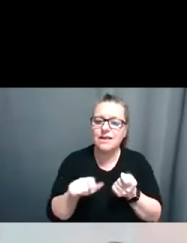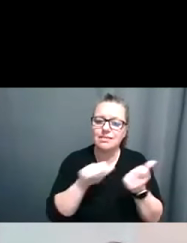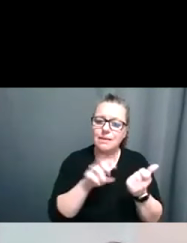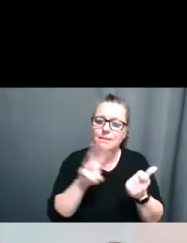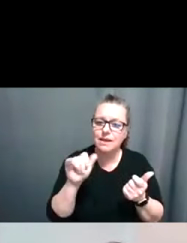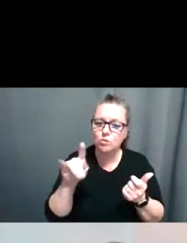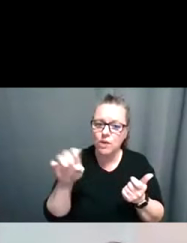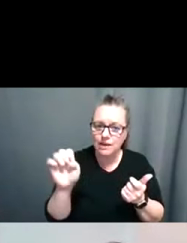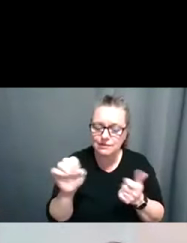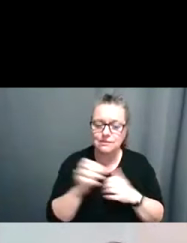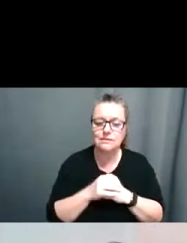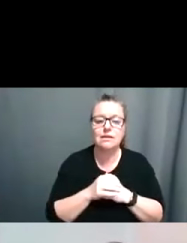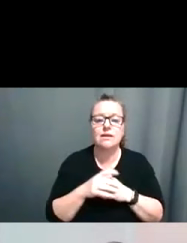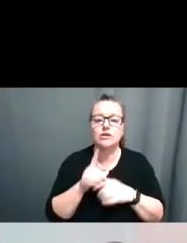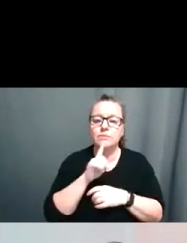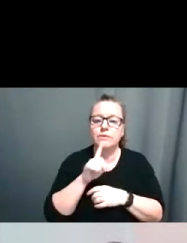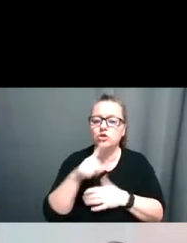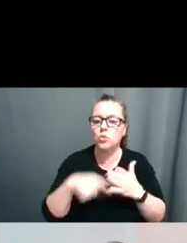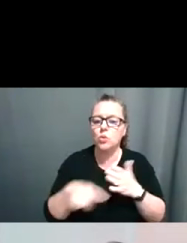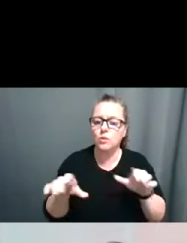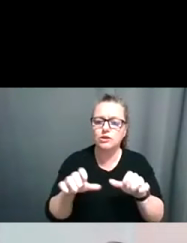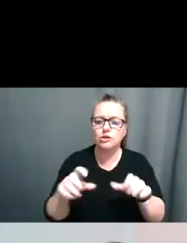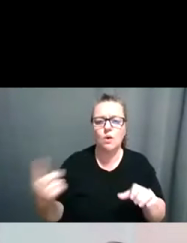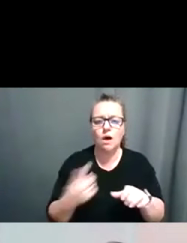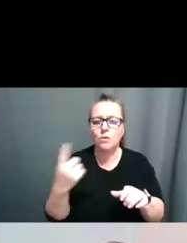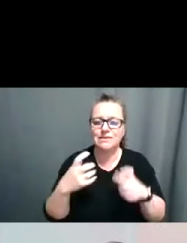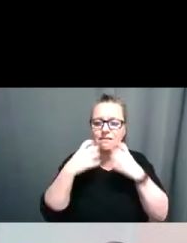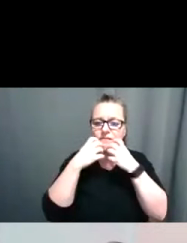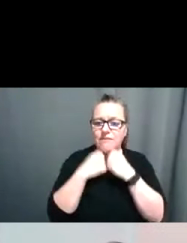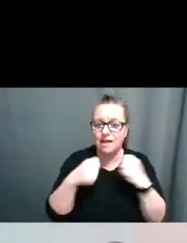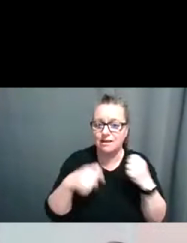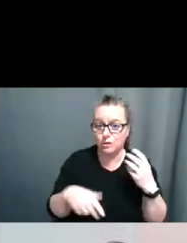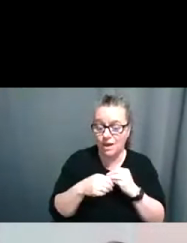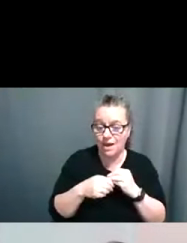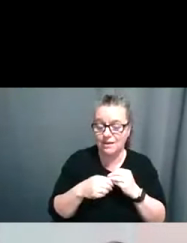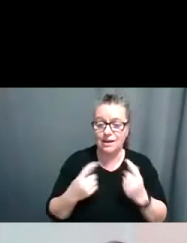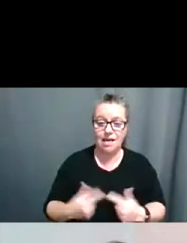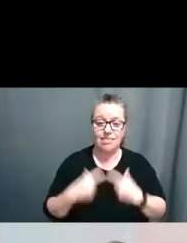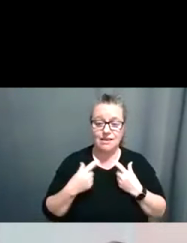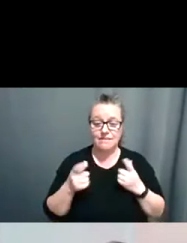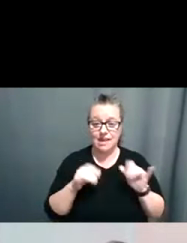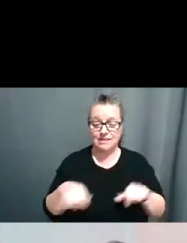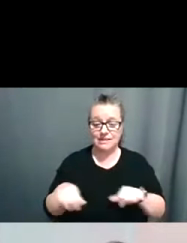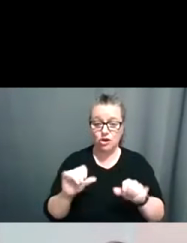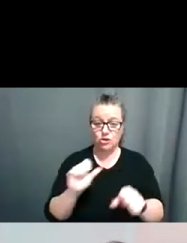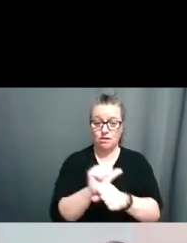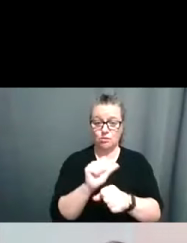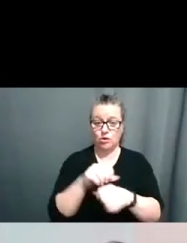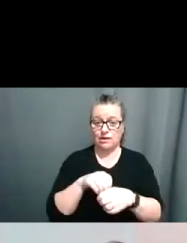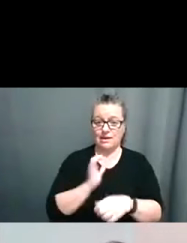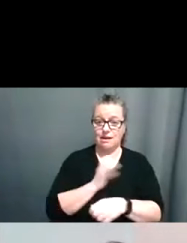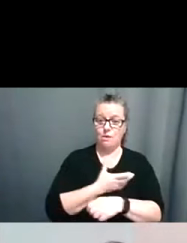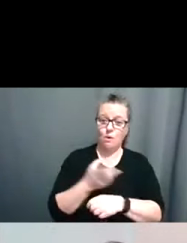all of its forms, to ensure that what we do is always value added, and live that standardized work in our own work and our